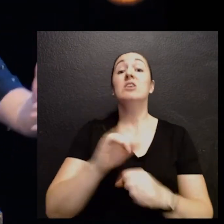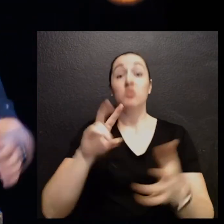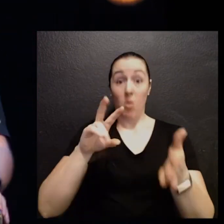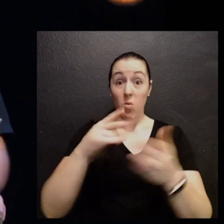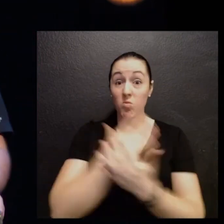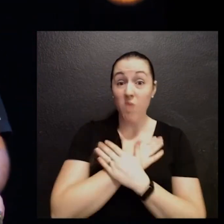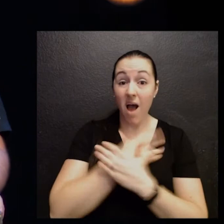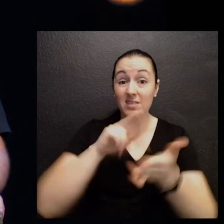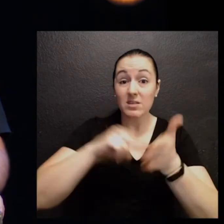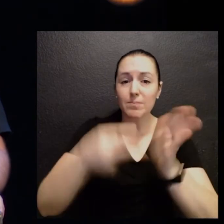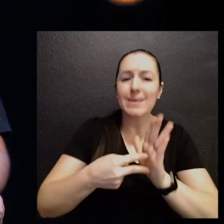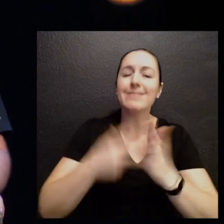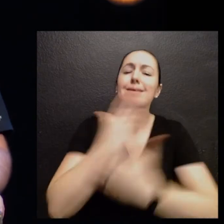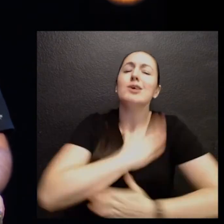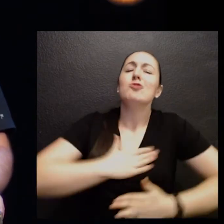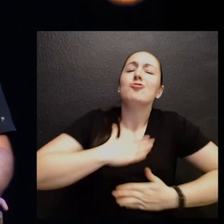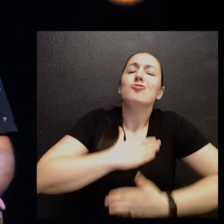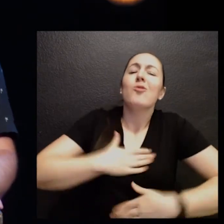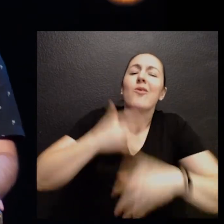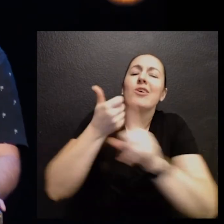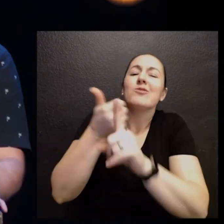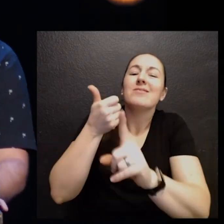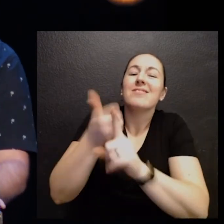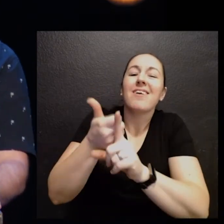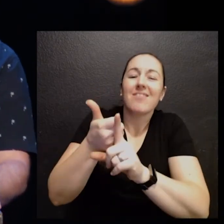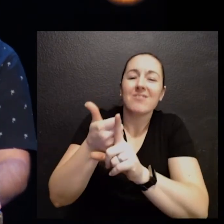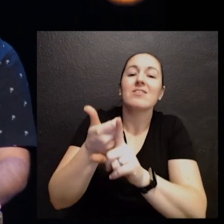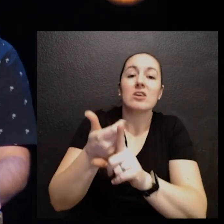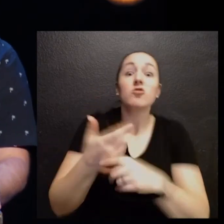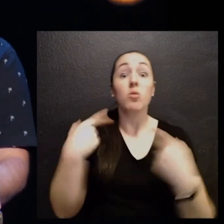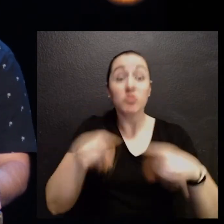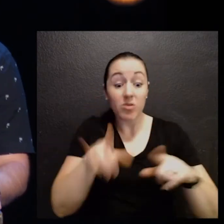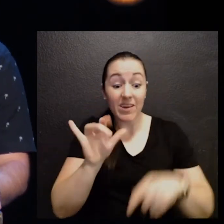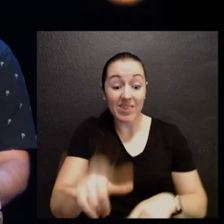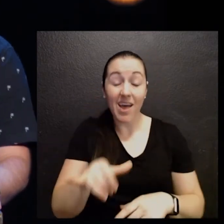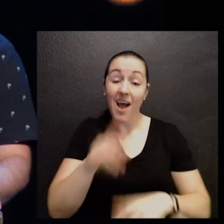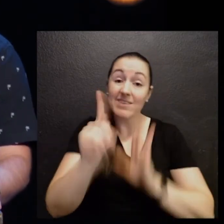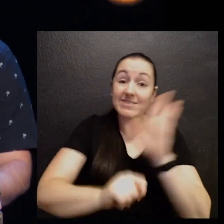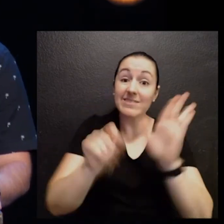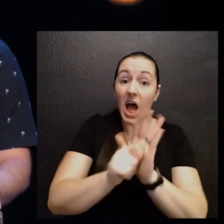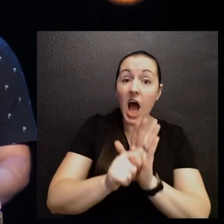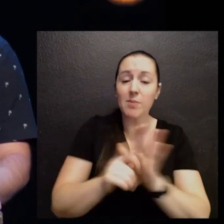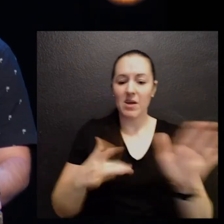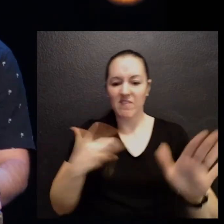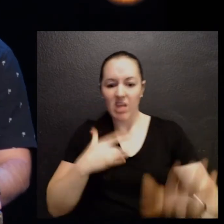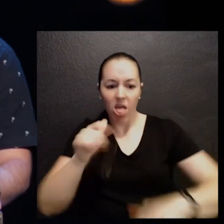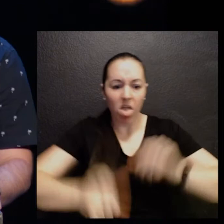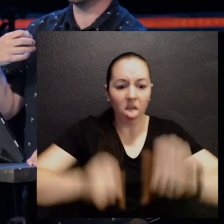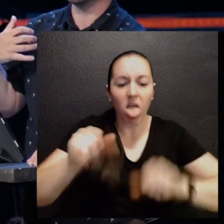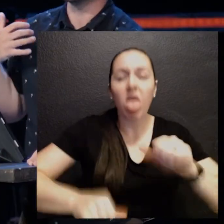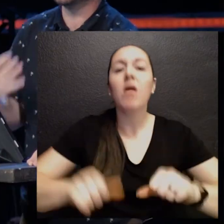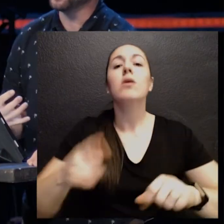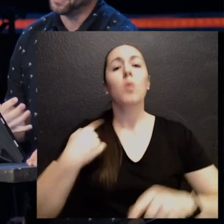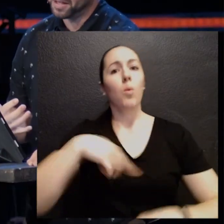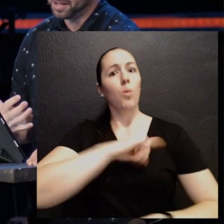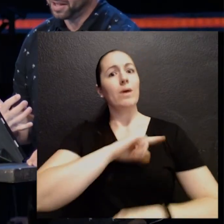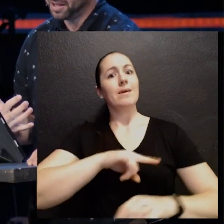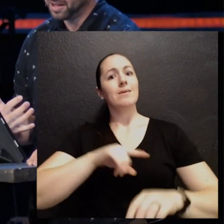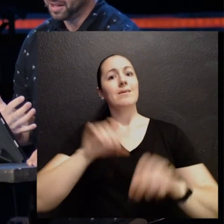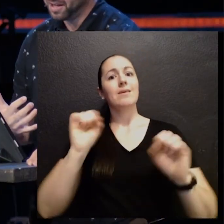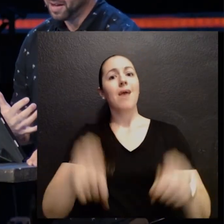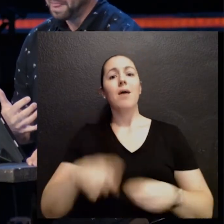enjoying yourself on your Sabbath. So in times of uncertainty, we can be certain that rest is a